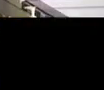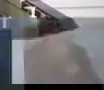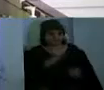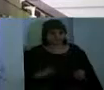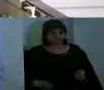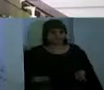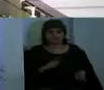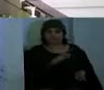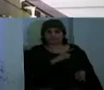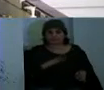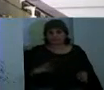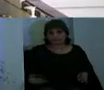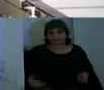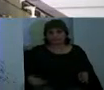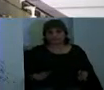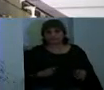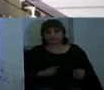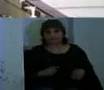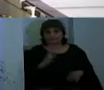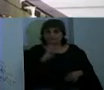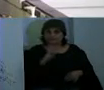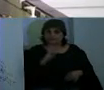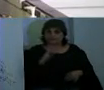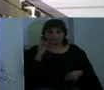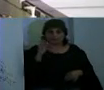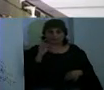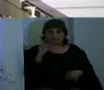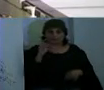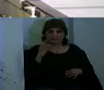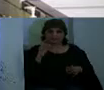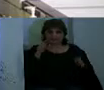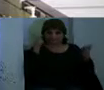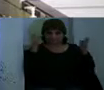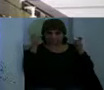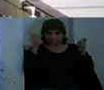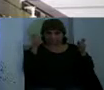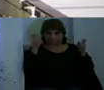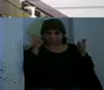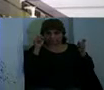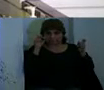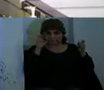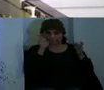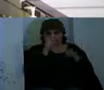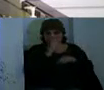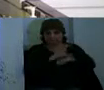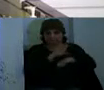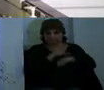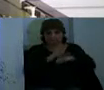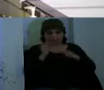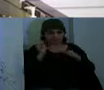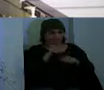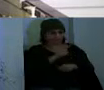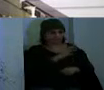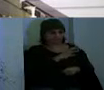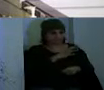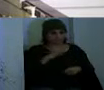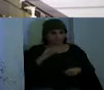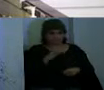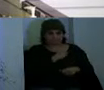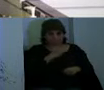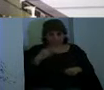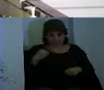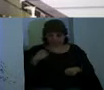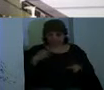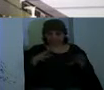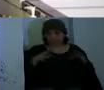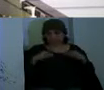alone is the head of the church. All the members of the body take their directions